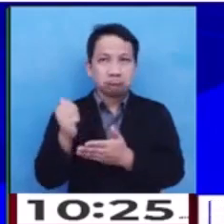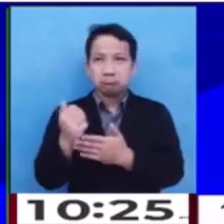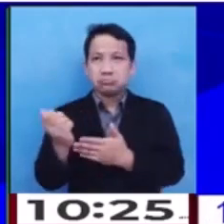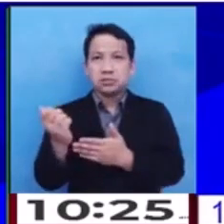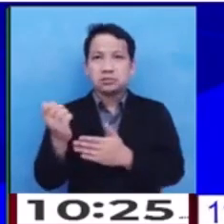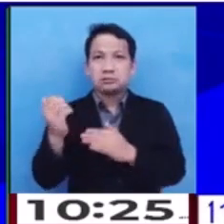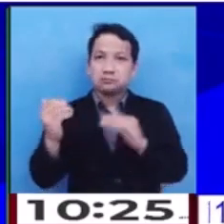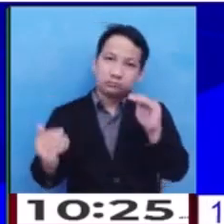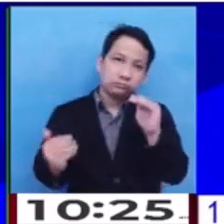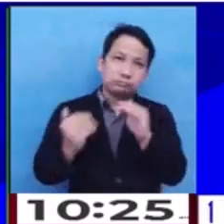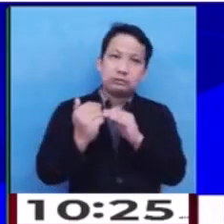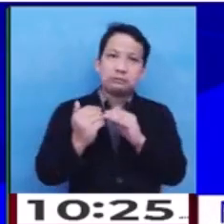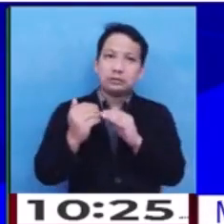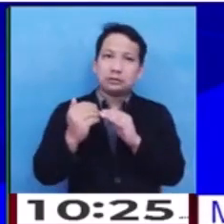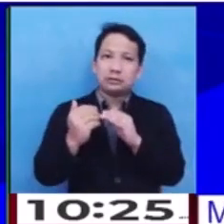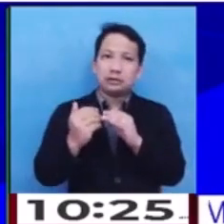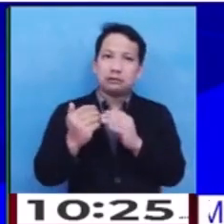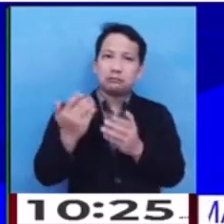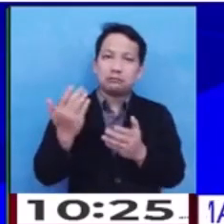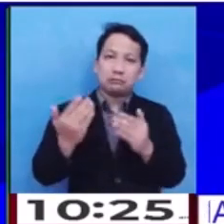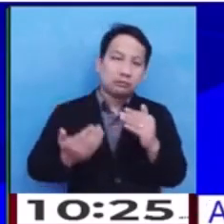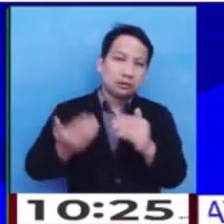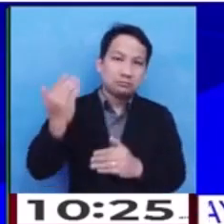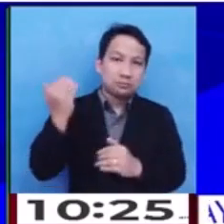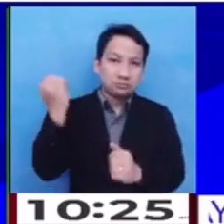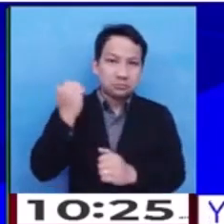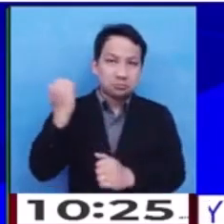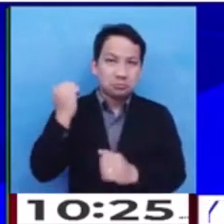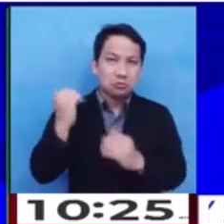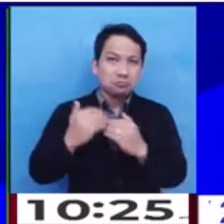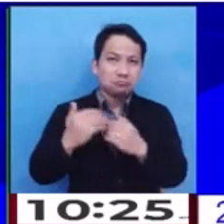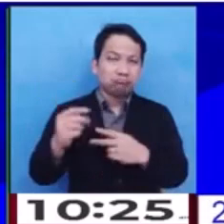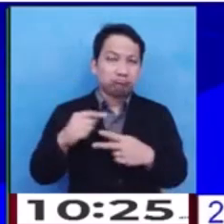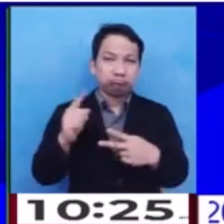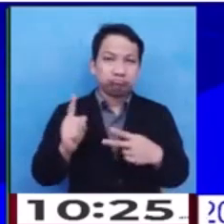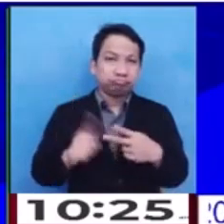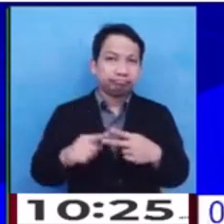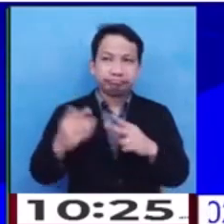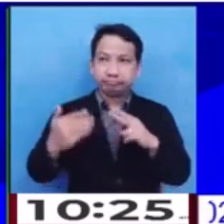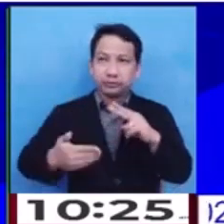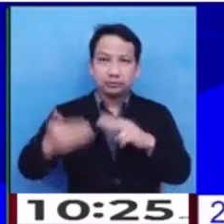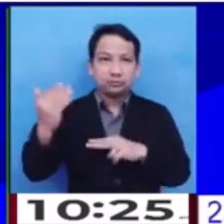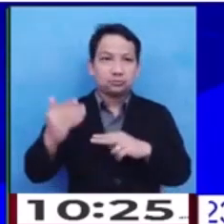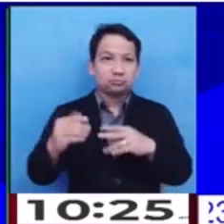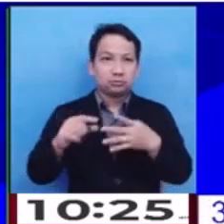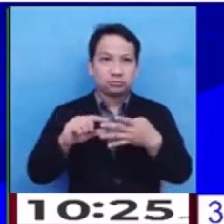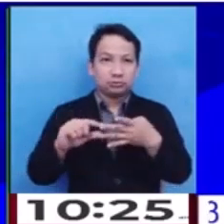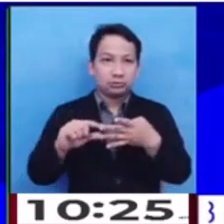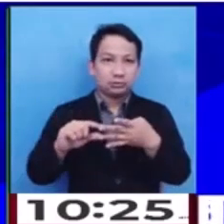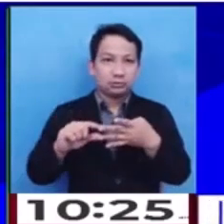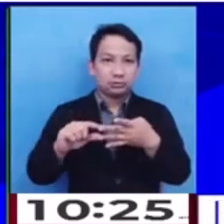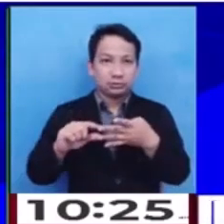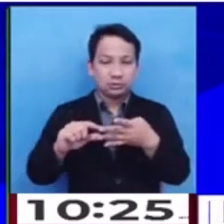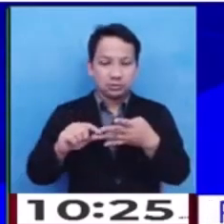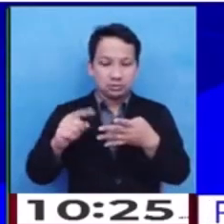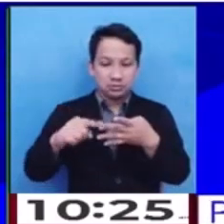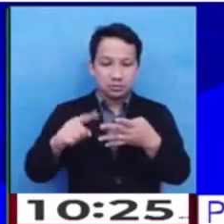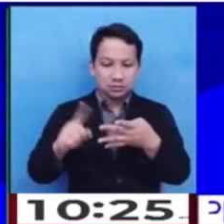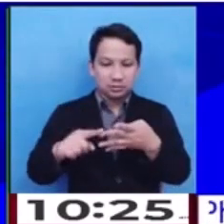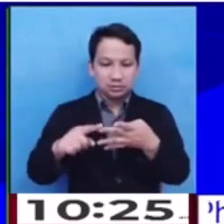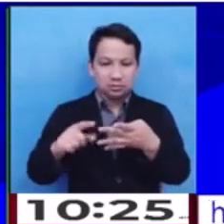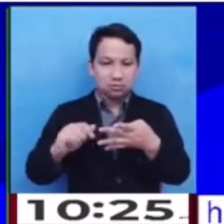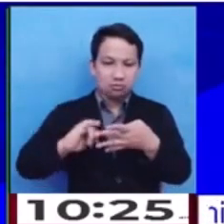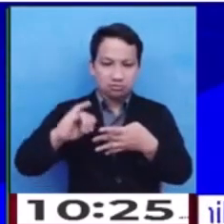pace again? Do you expect this to come as early as the second quarter, or would you expect it towards the latter half of the year,